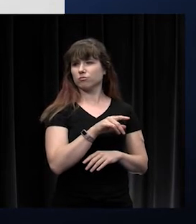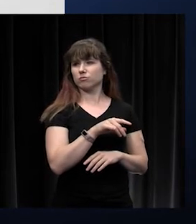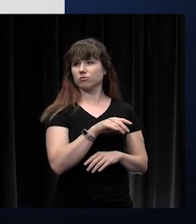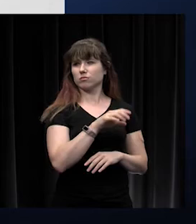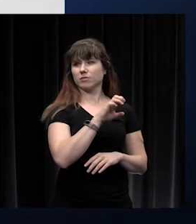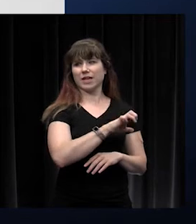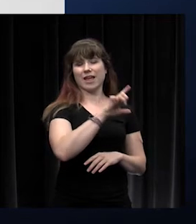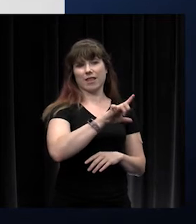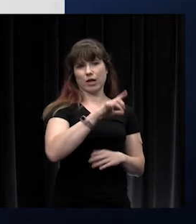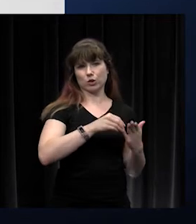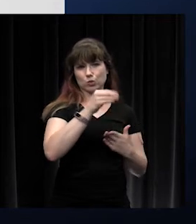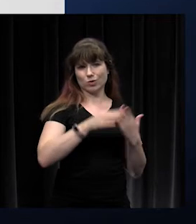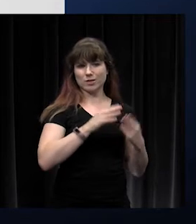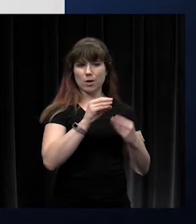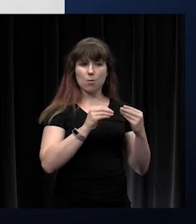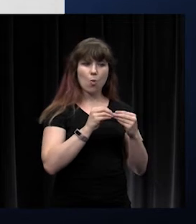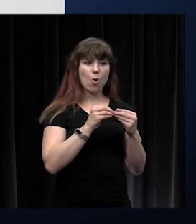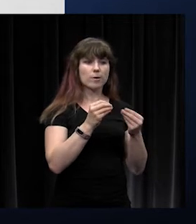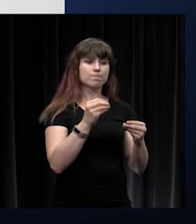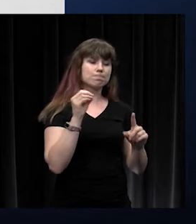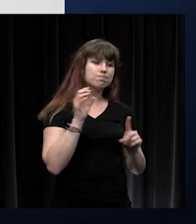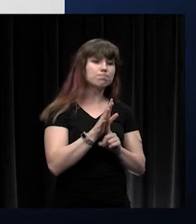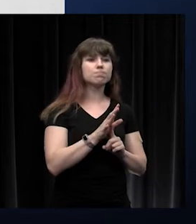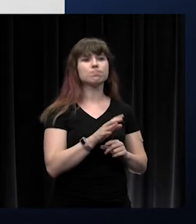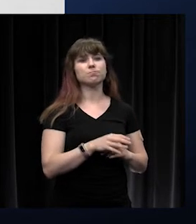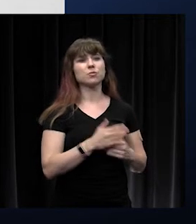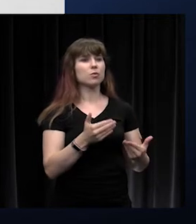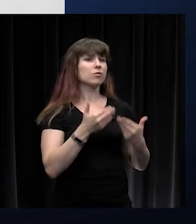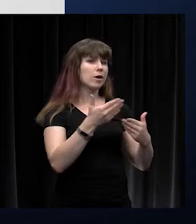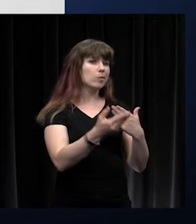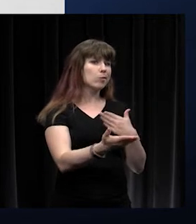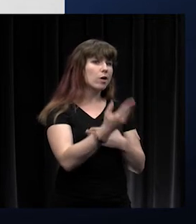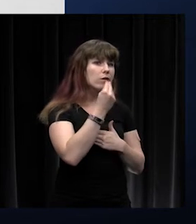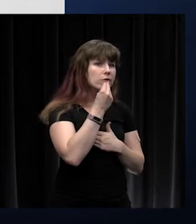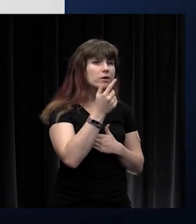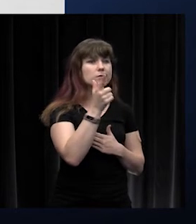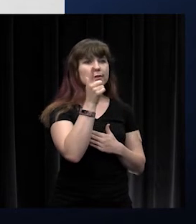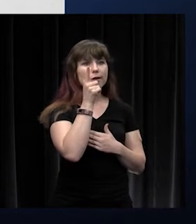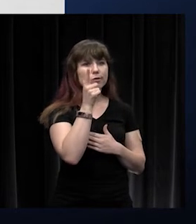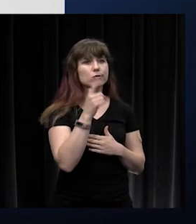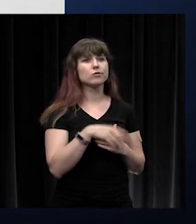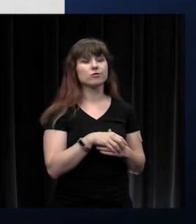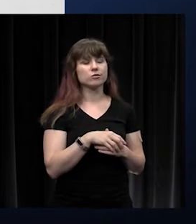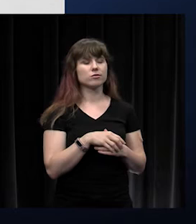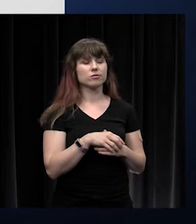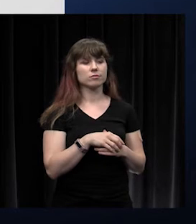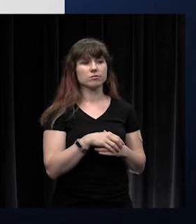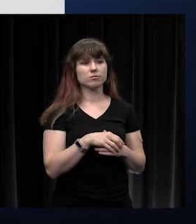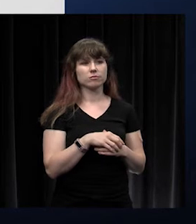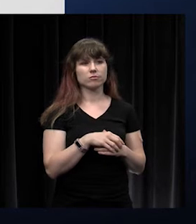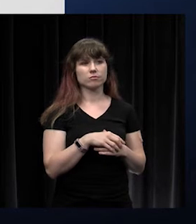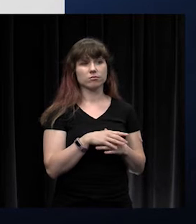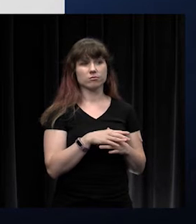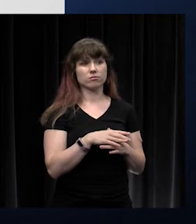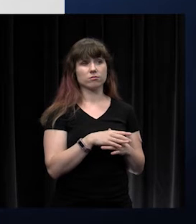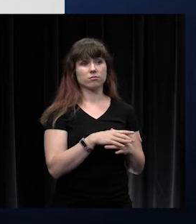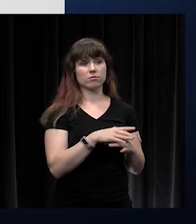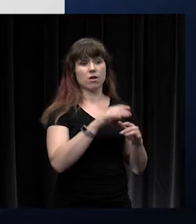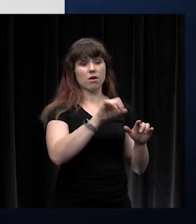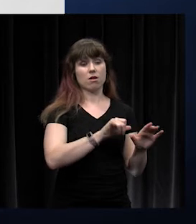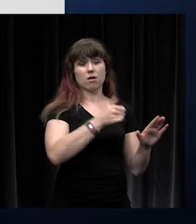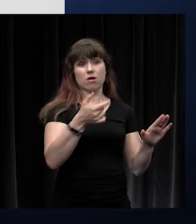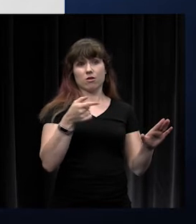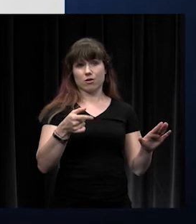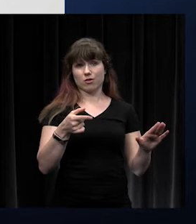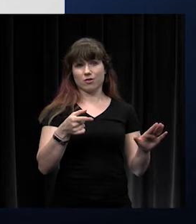instruction. And we provide kids breakfast and lunch, and wonderful things happen in that. At the same time, at different sites, we have our